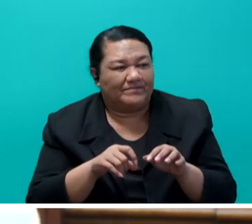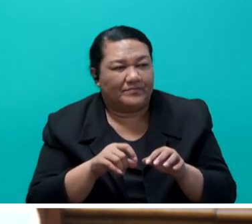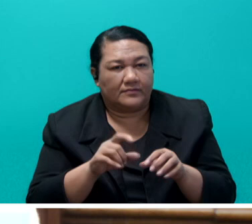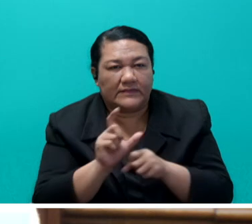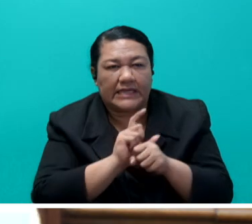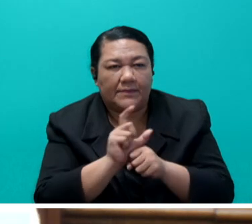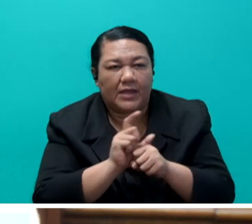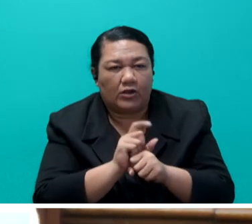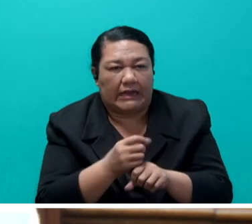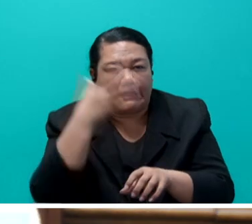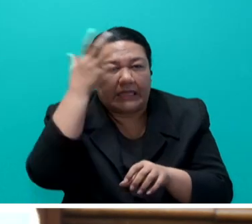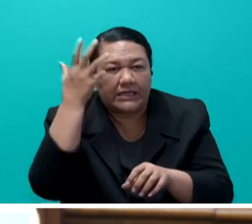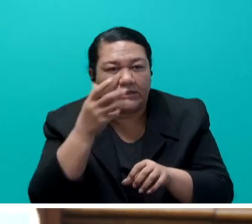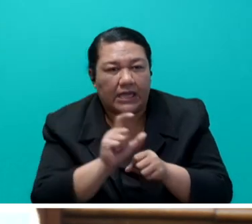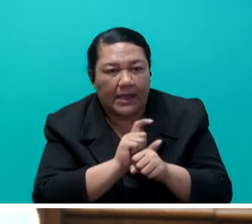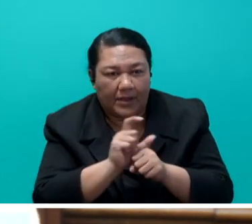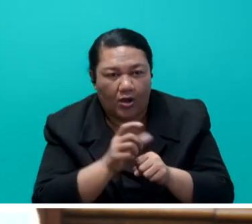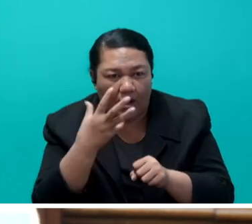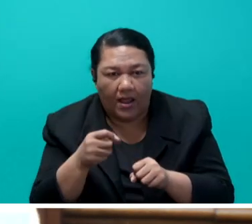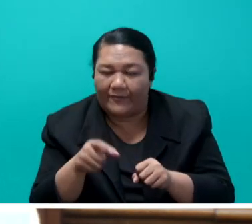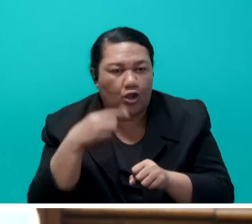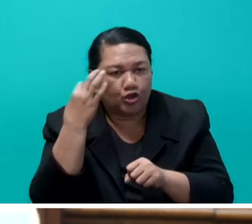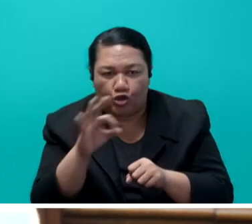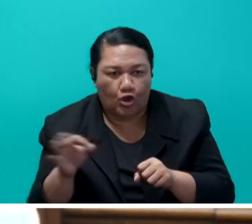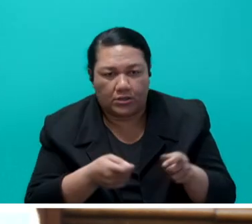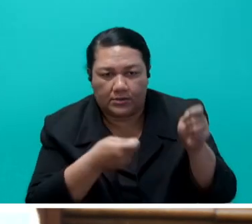remains within safety standards, it will